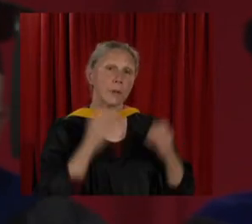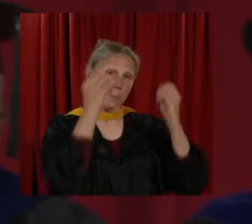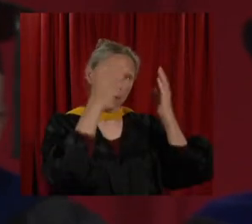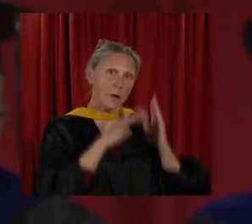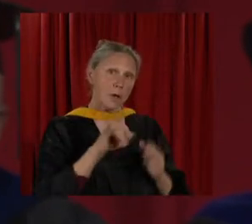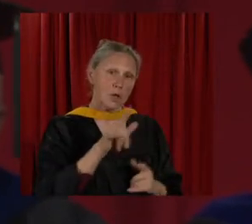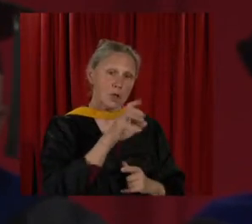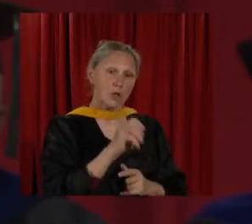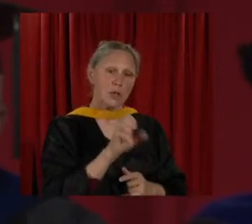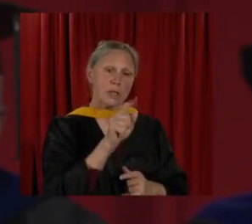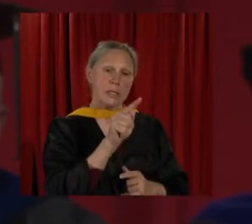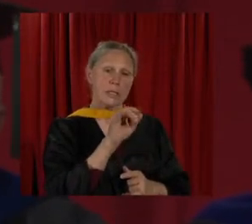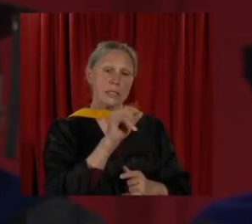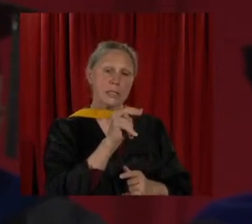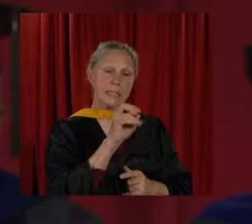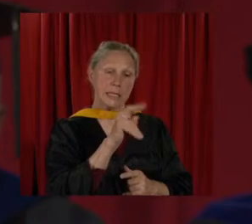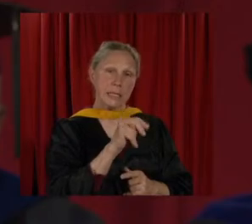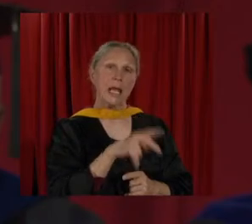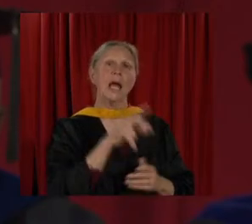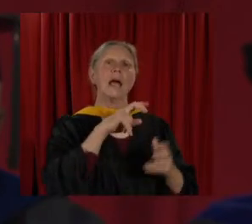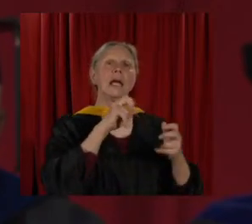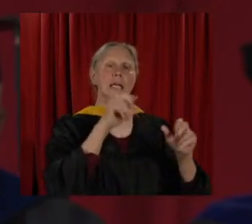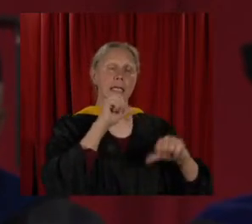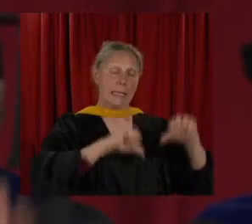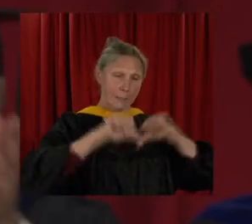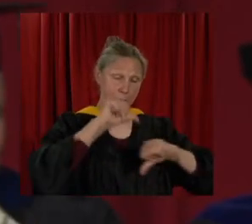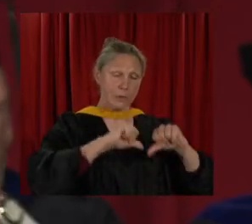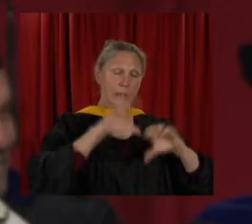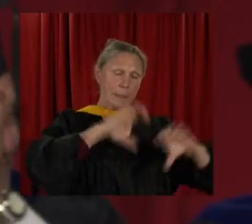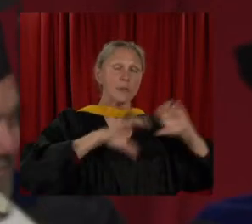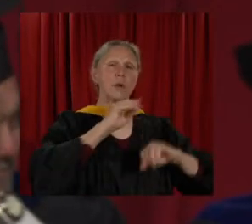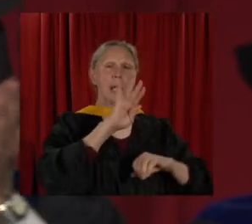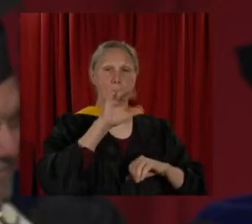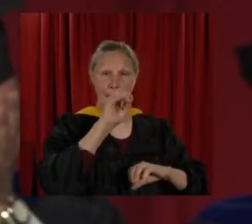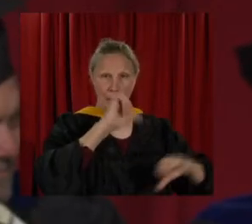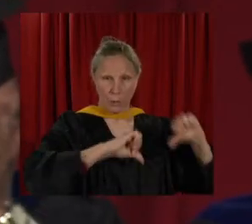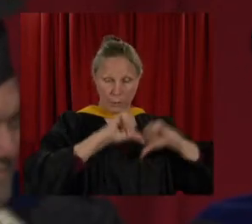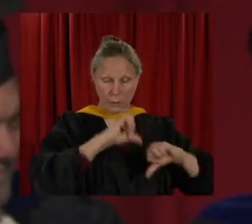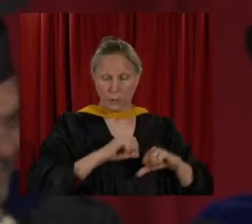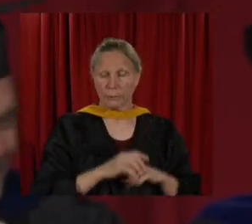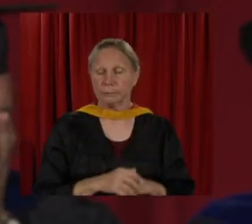Professor Julie Stenkin, Vice Chair of Chemistry and Biochemistry.